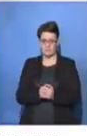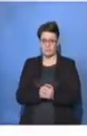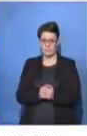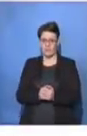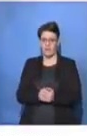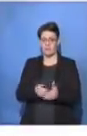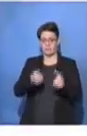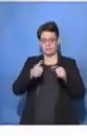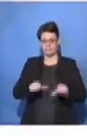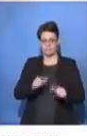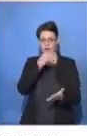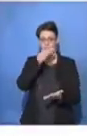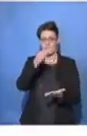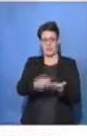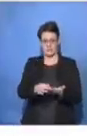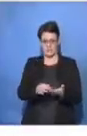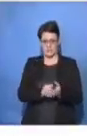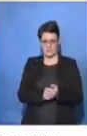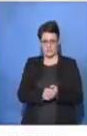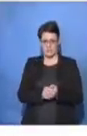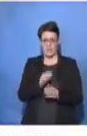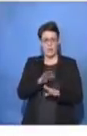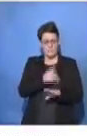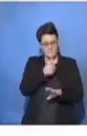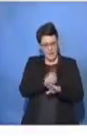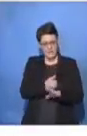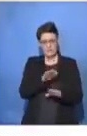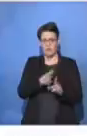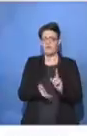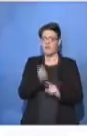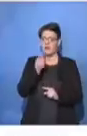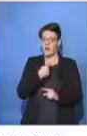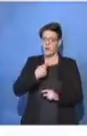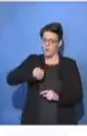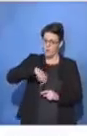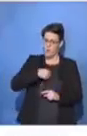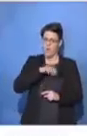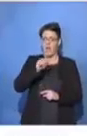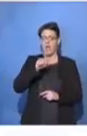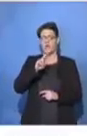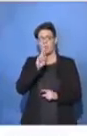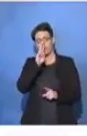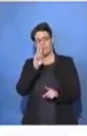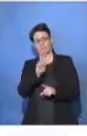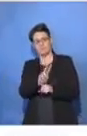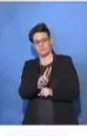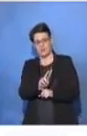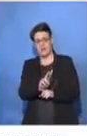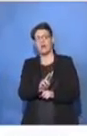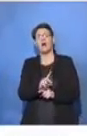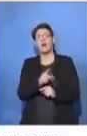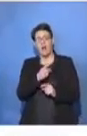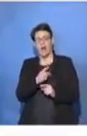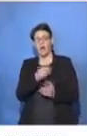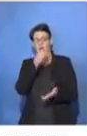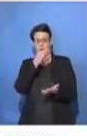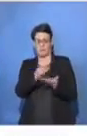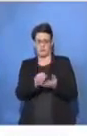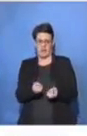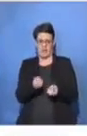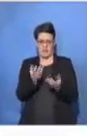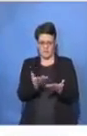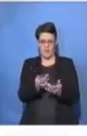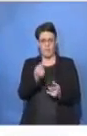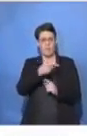Recommendations. Based on these findings, the African Union Electoral Observer Mission offers the following recommendations